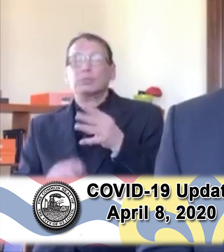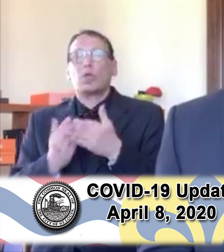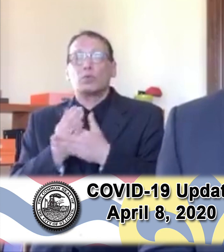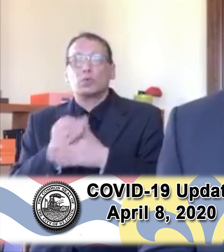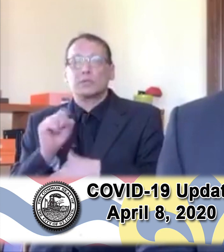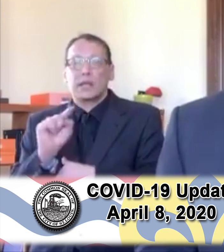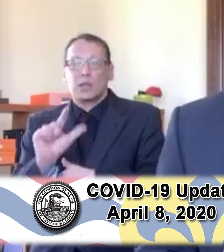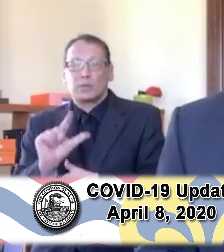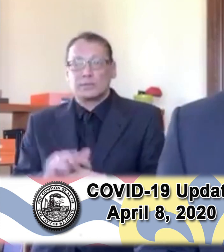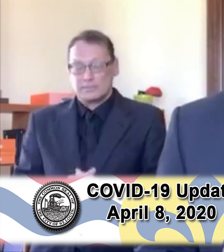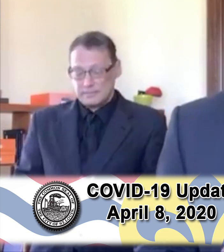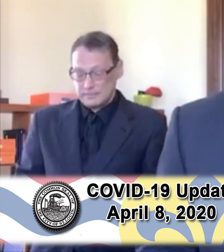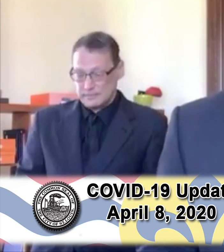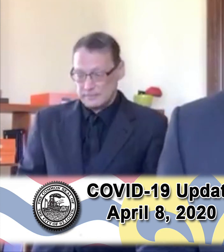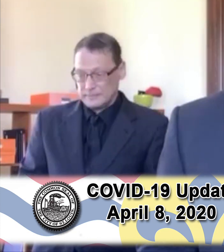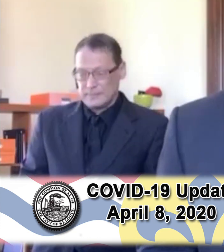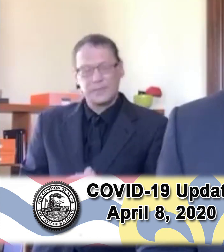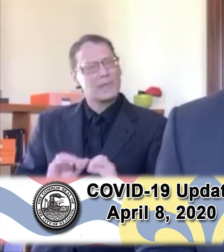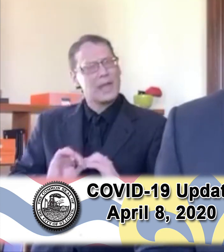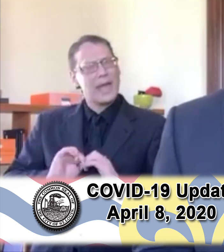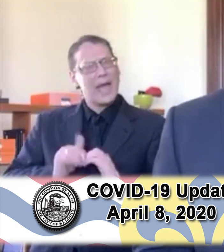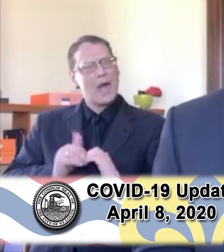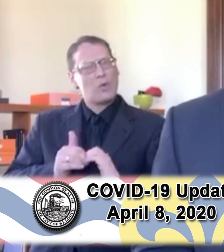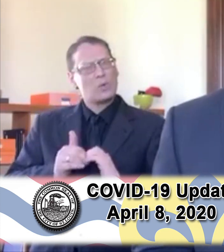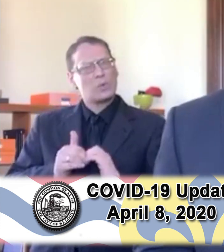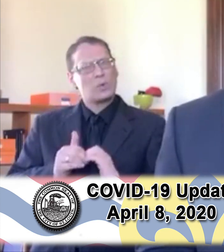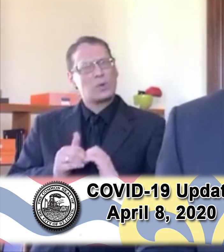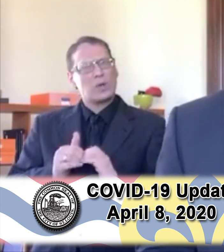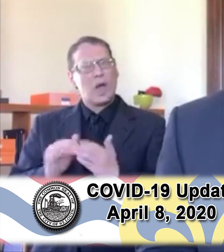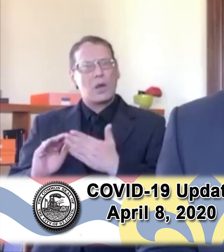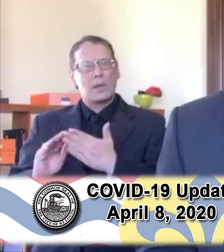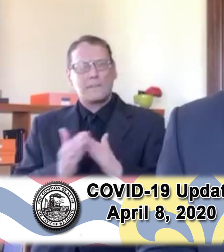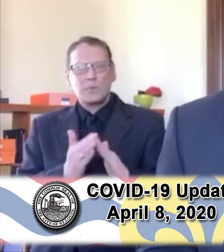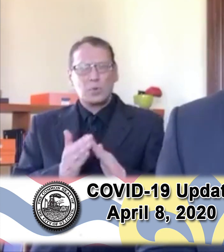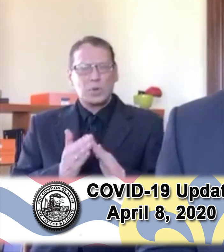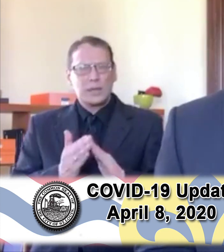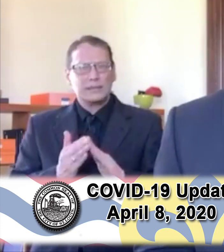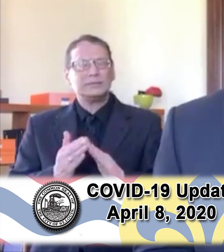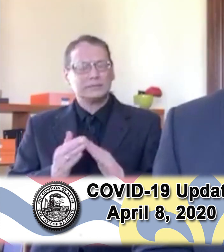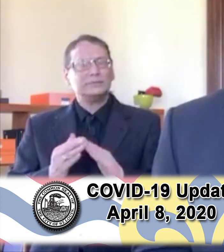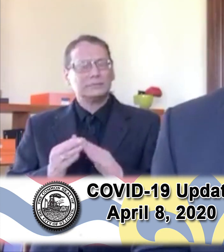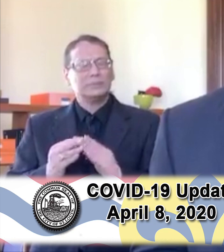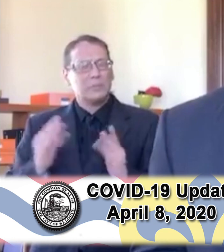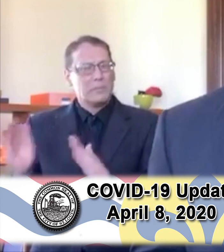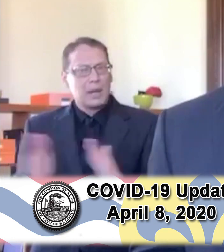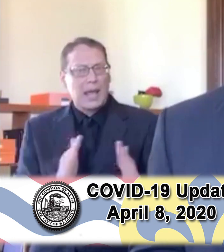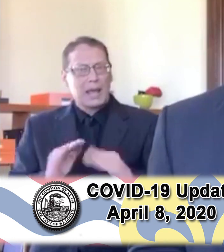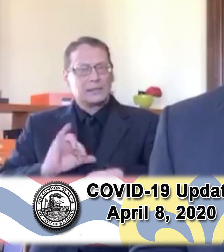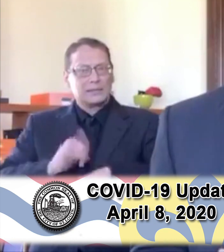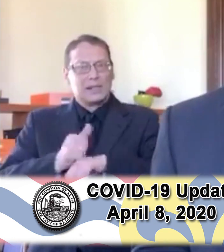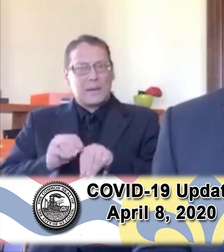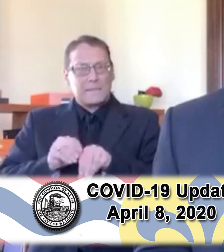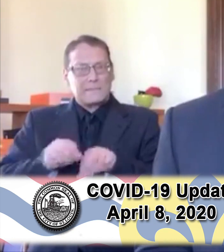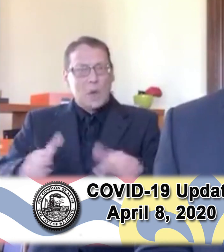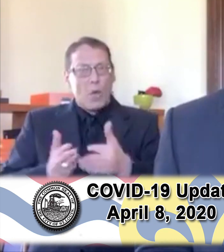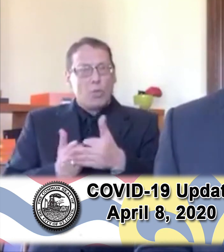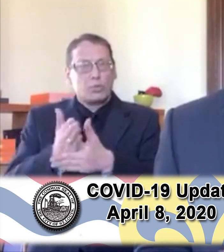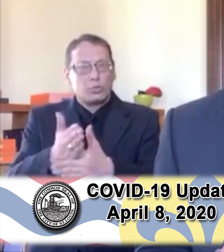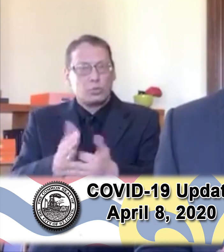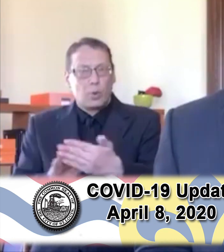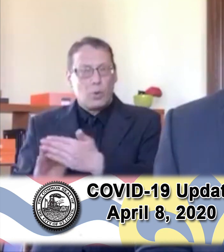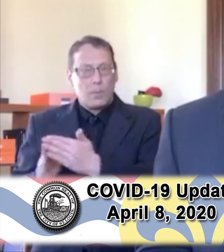how this works is, if we implement these community mitigation strategies, we slow the spread of COVID-19 in our communities, then